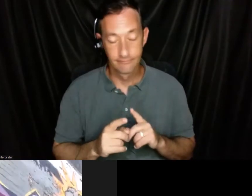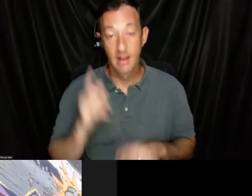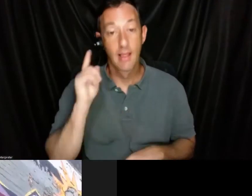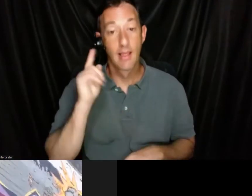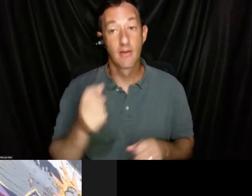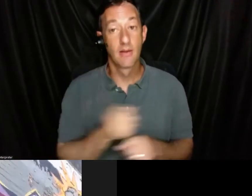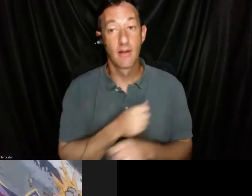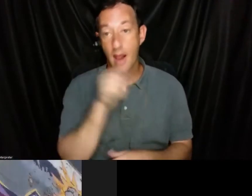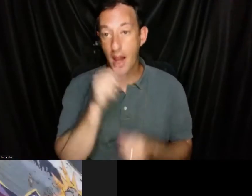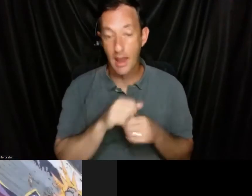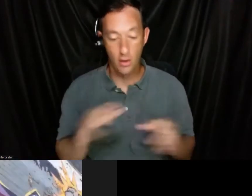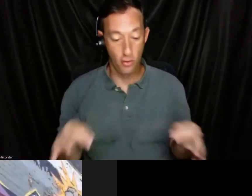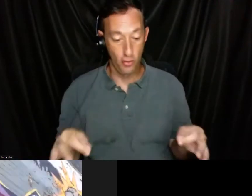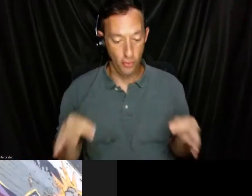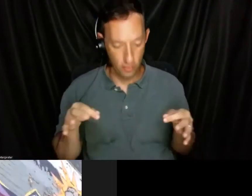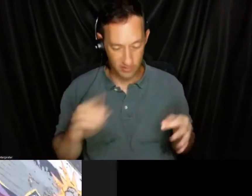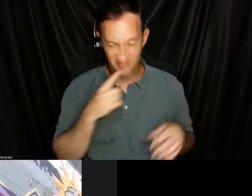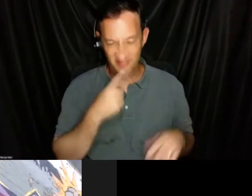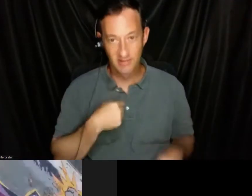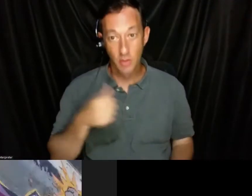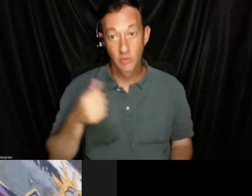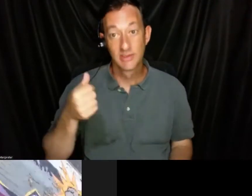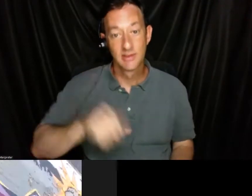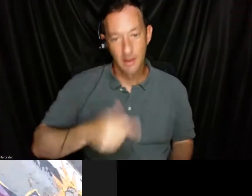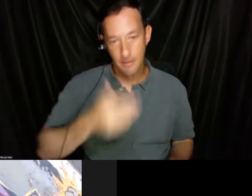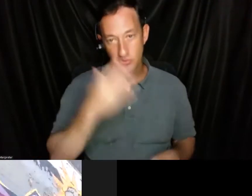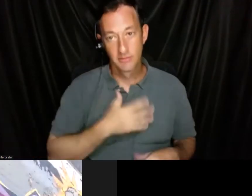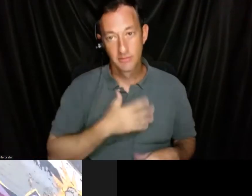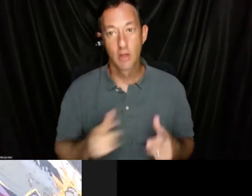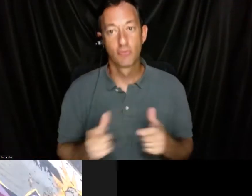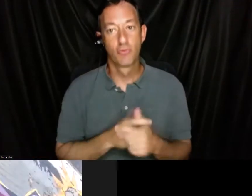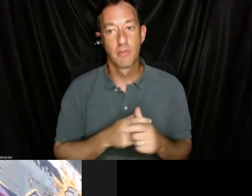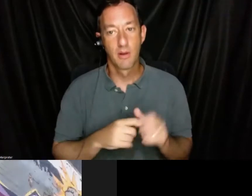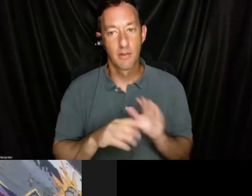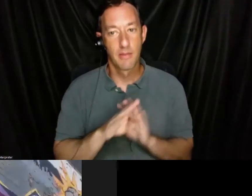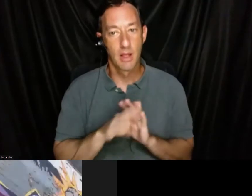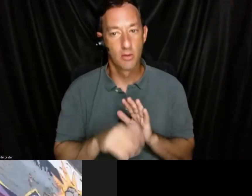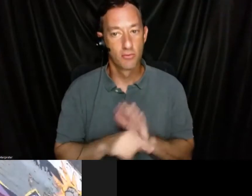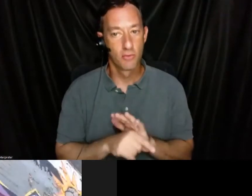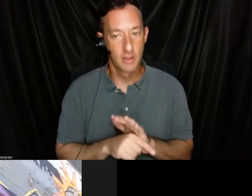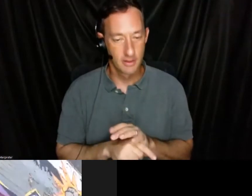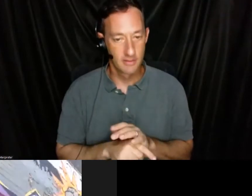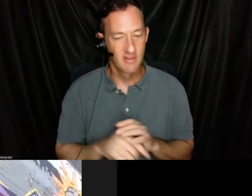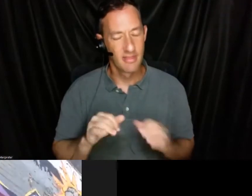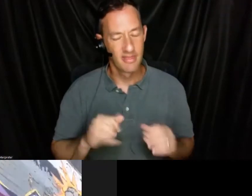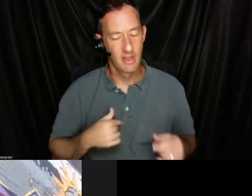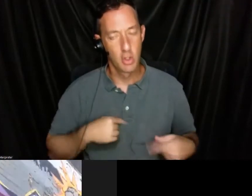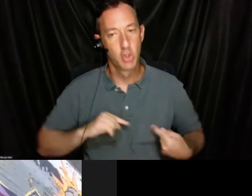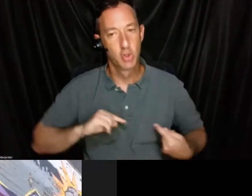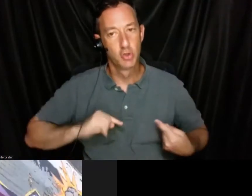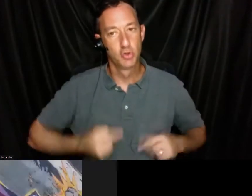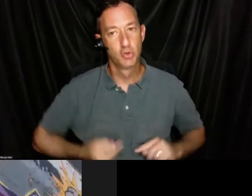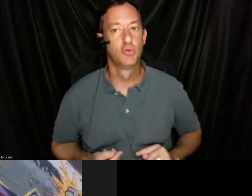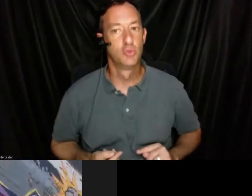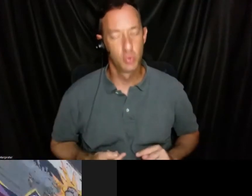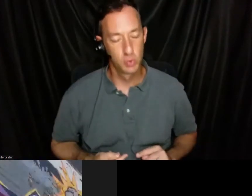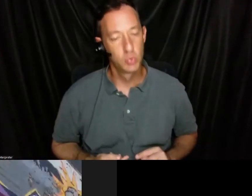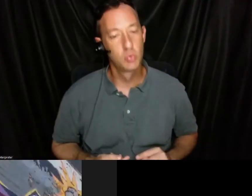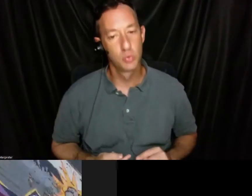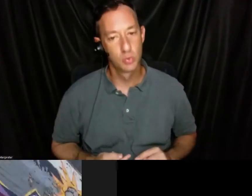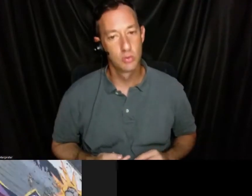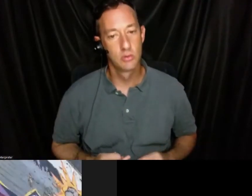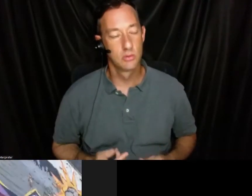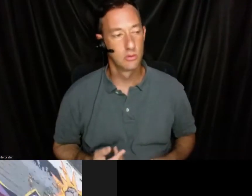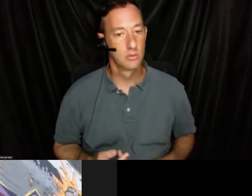letter in the mail stating that I was denied because of my criminal background. And that hurt. That, you know, because I'm living